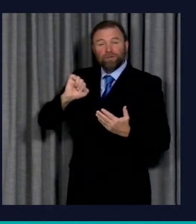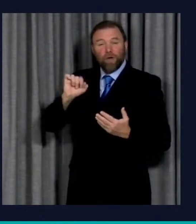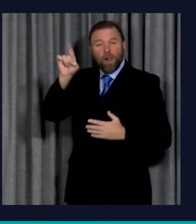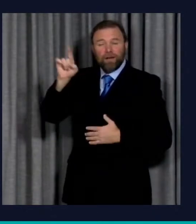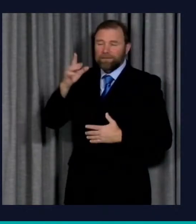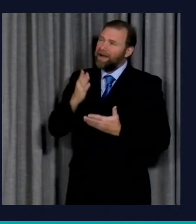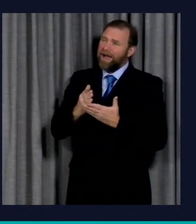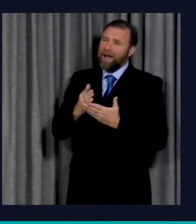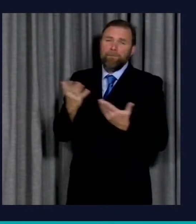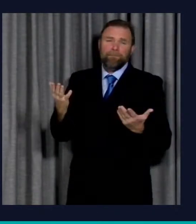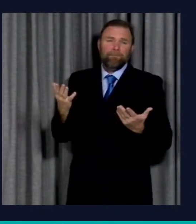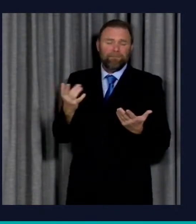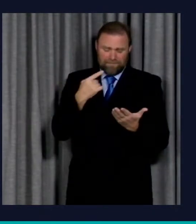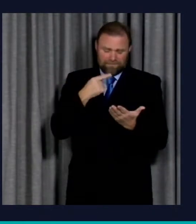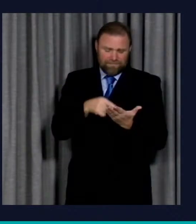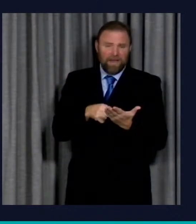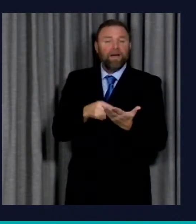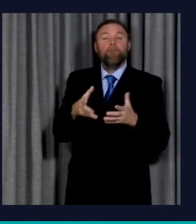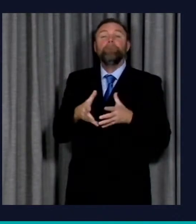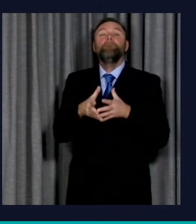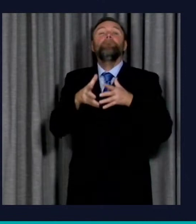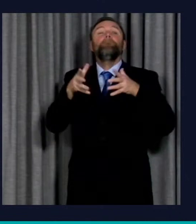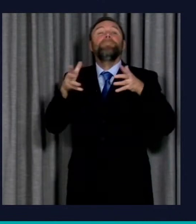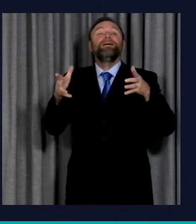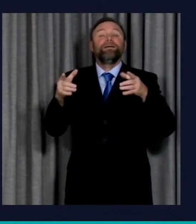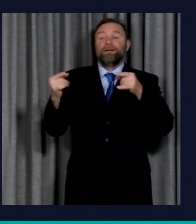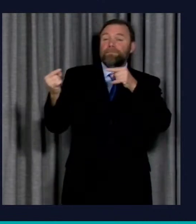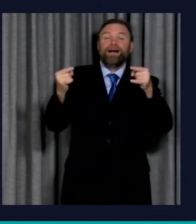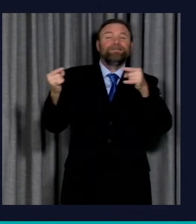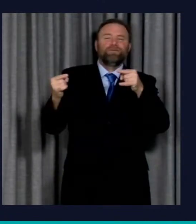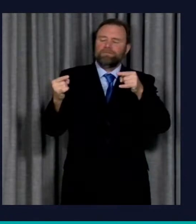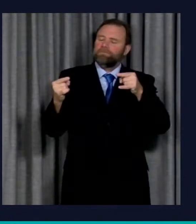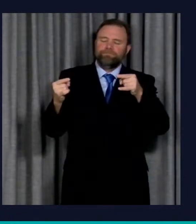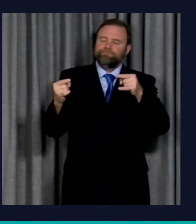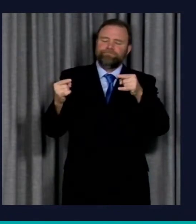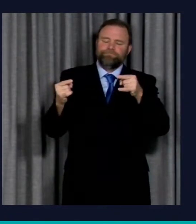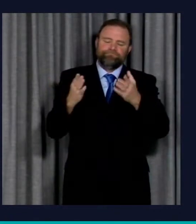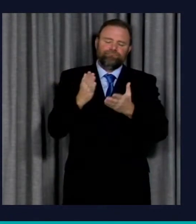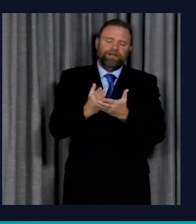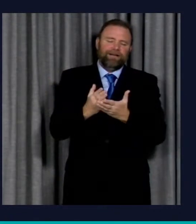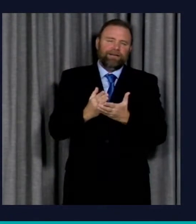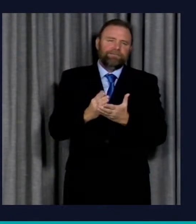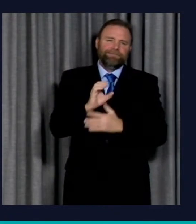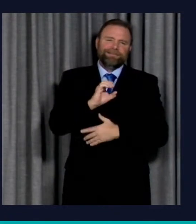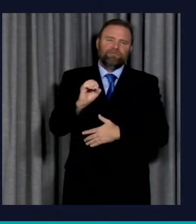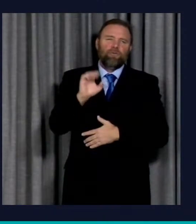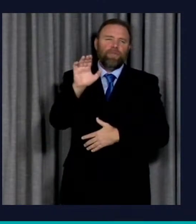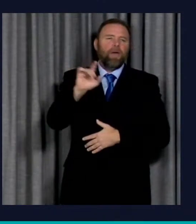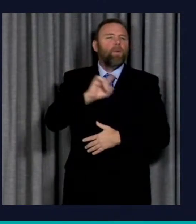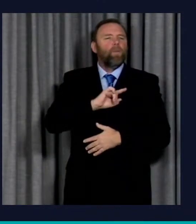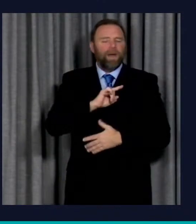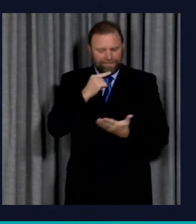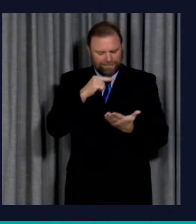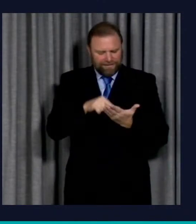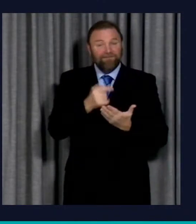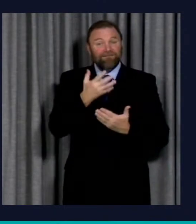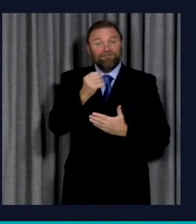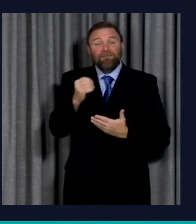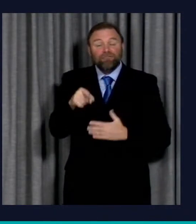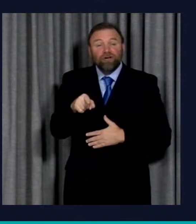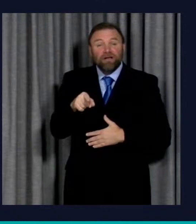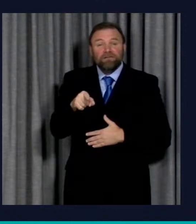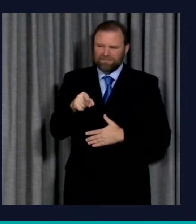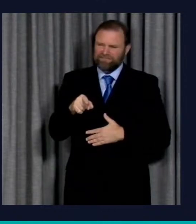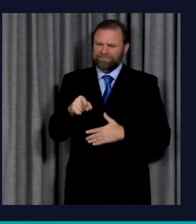the sector says that big matches will be played behind closed doors, that having 500 people at a large